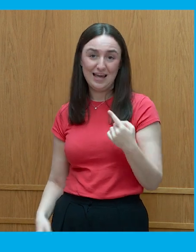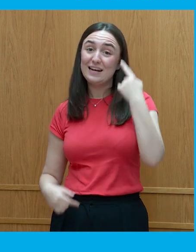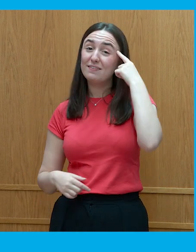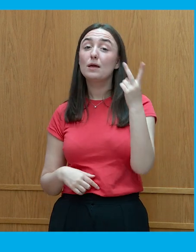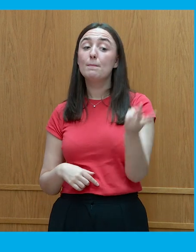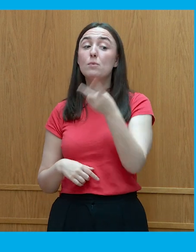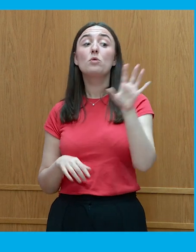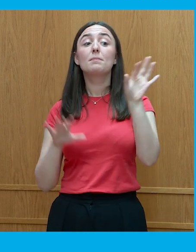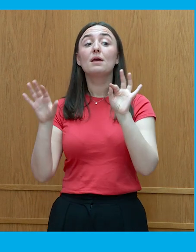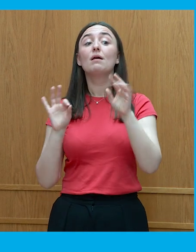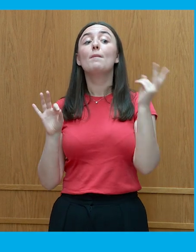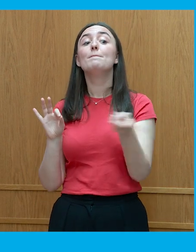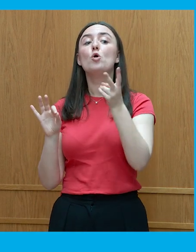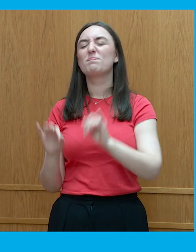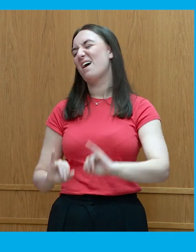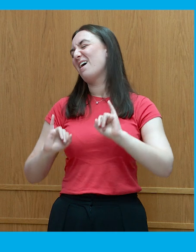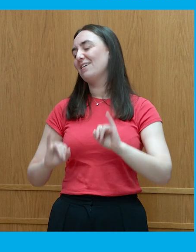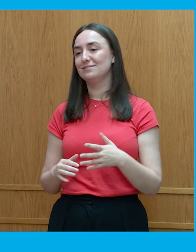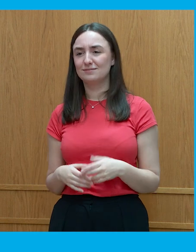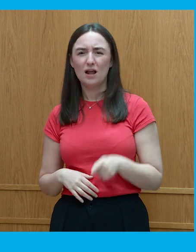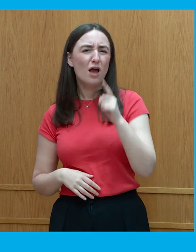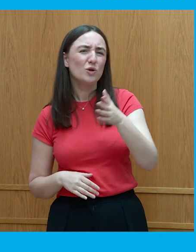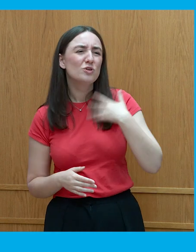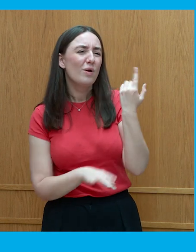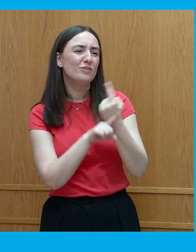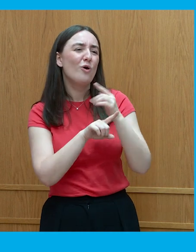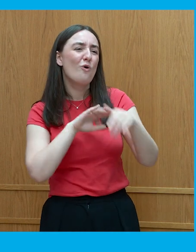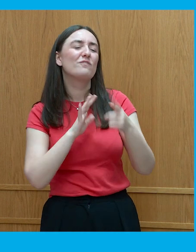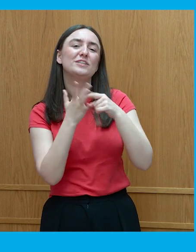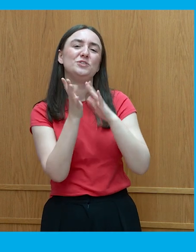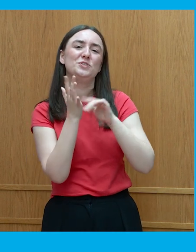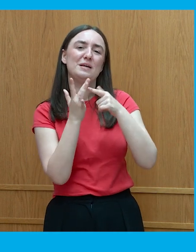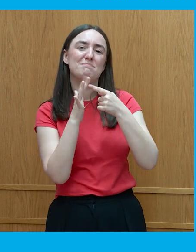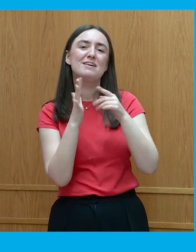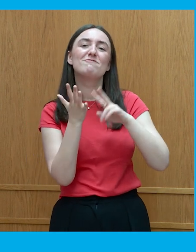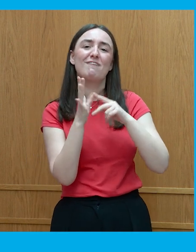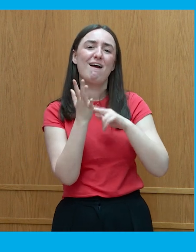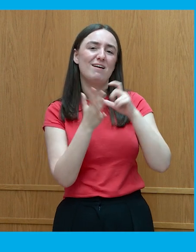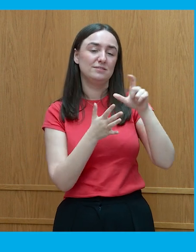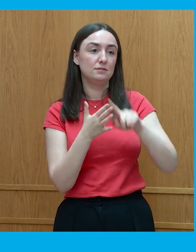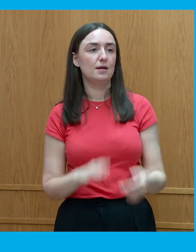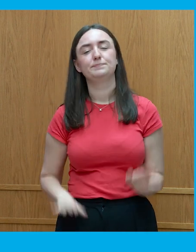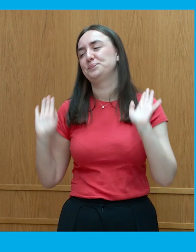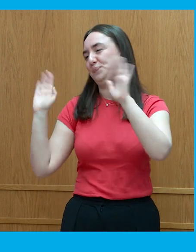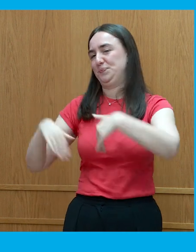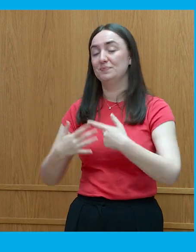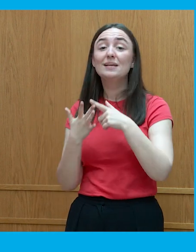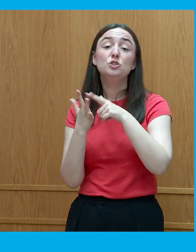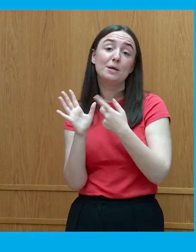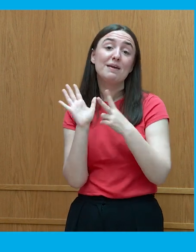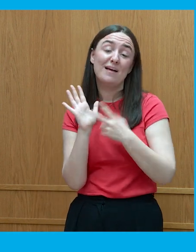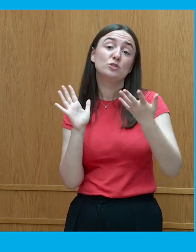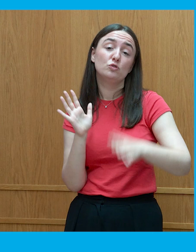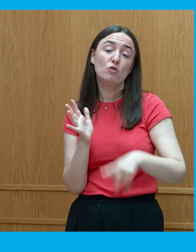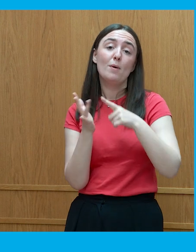but we don't want to. You just don't want to talk about J.D. Vance. It's biographical. J.D. Vance is from Ohio, like